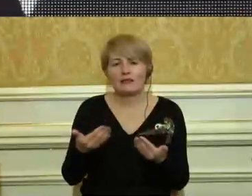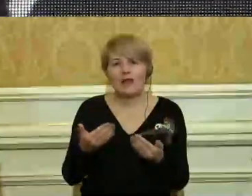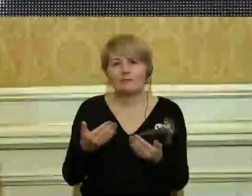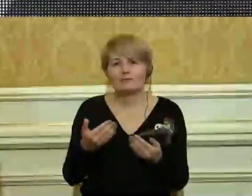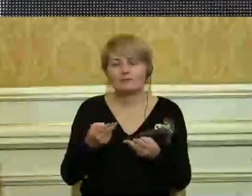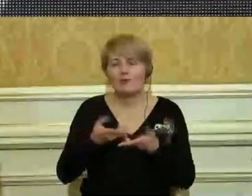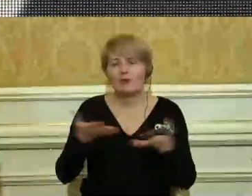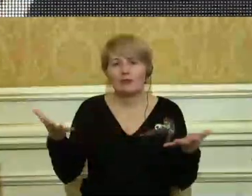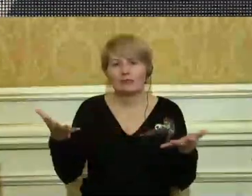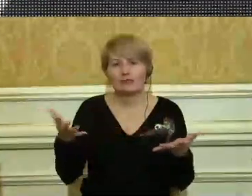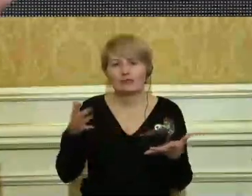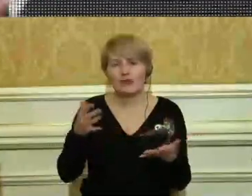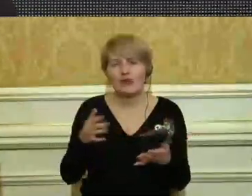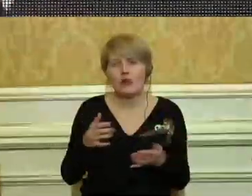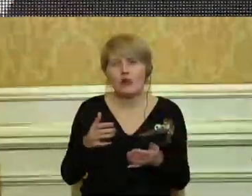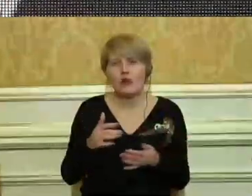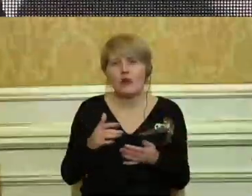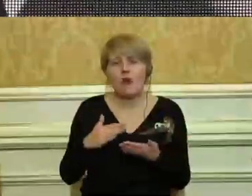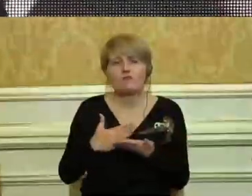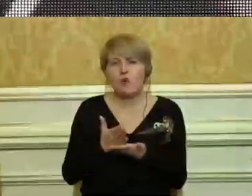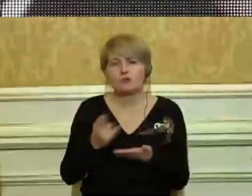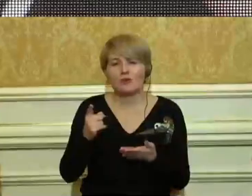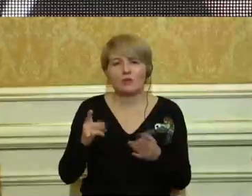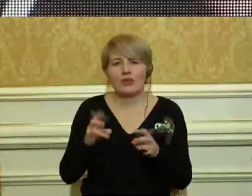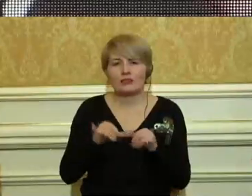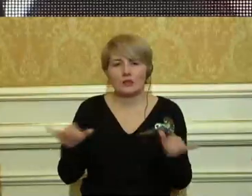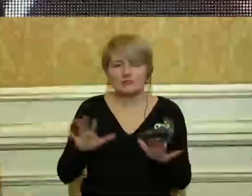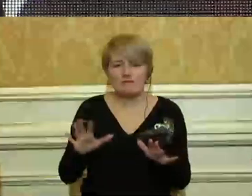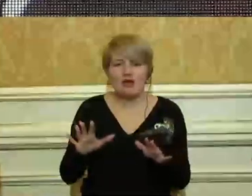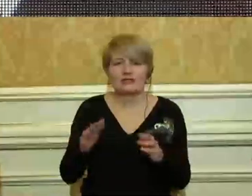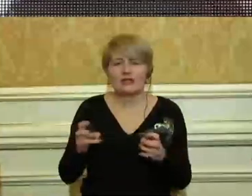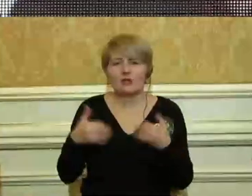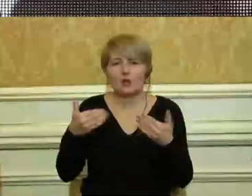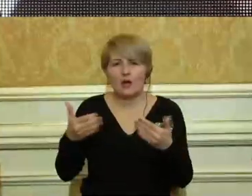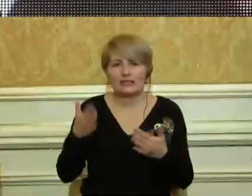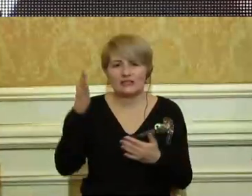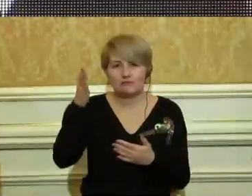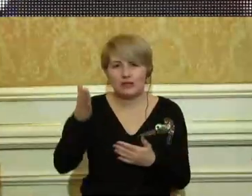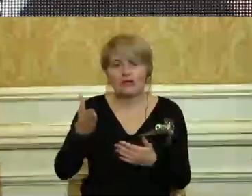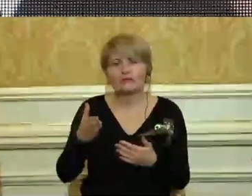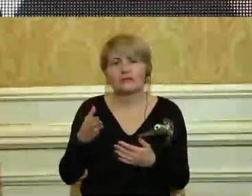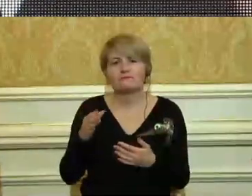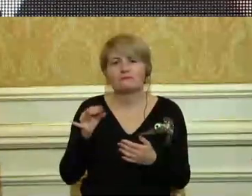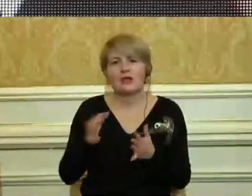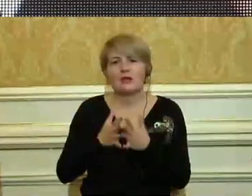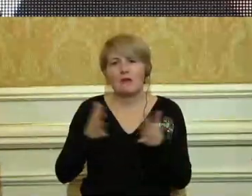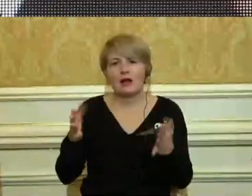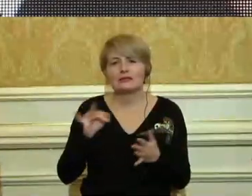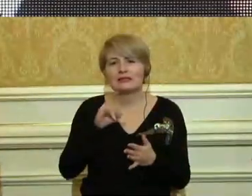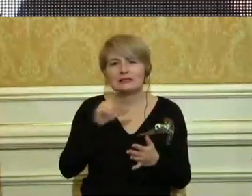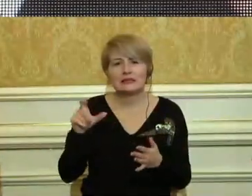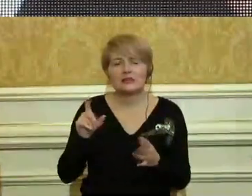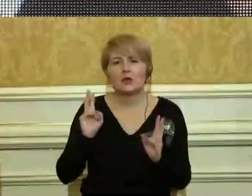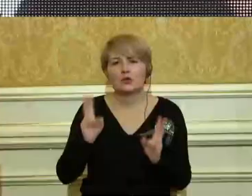anymore or are not that spread around anymore. So many of those now privatized or